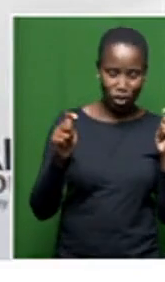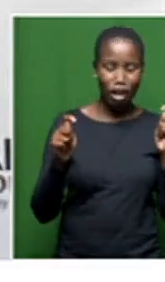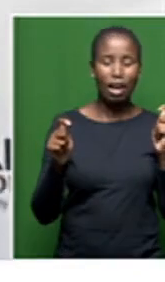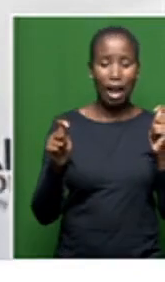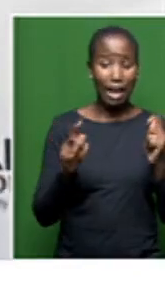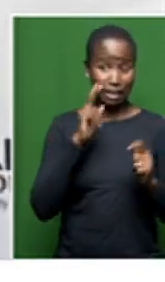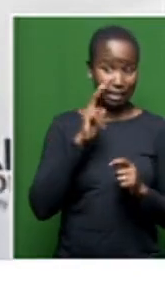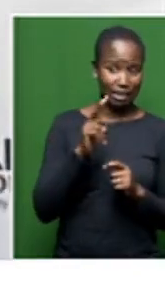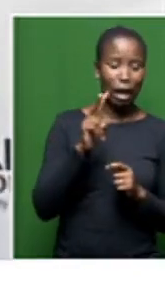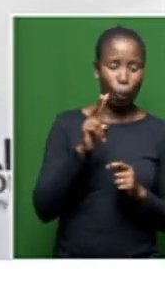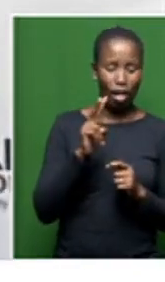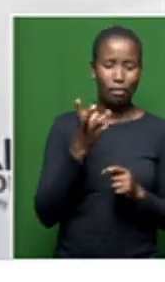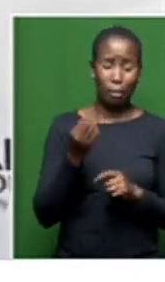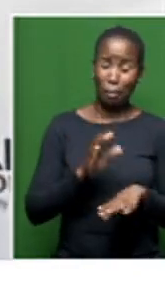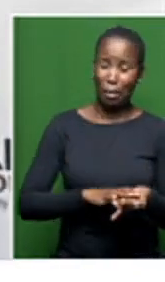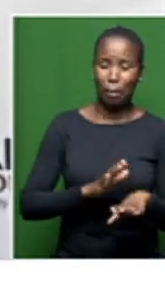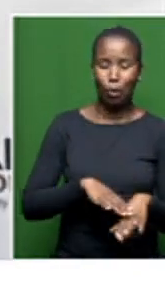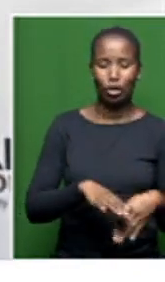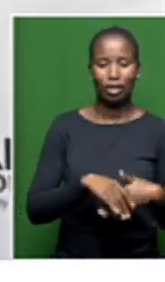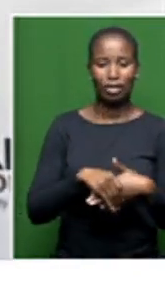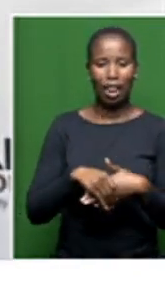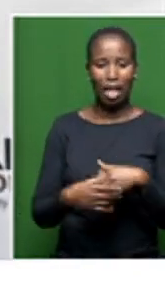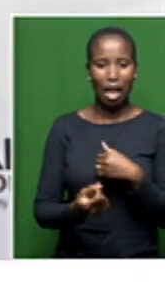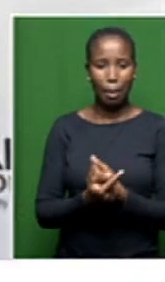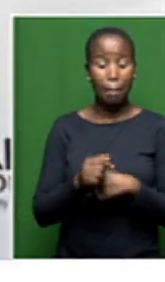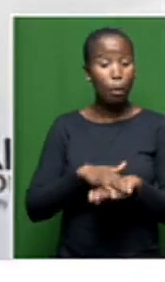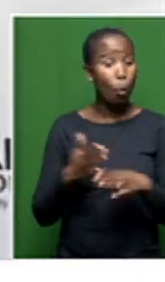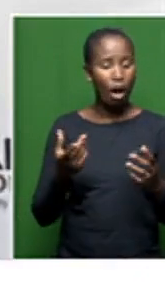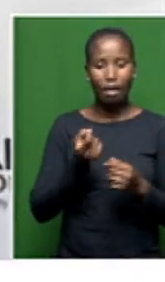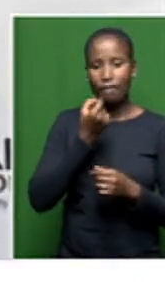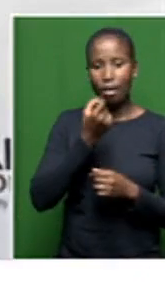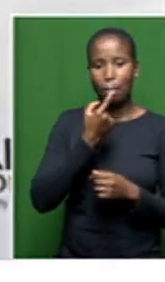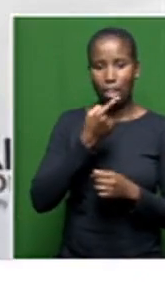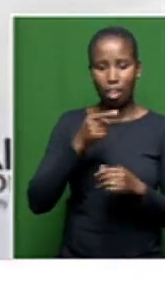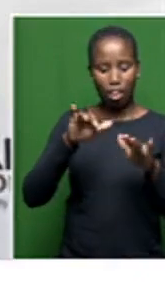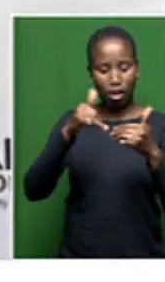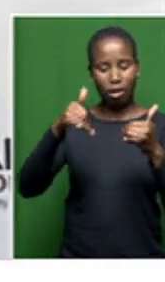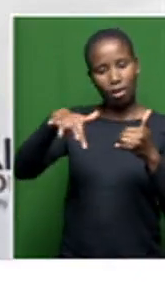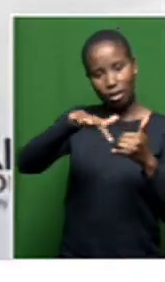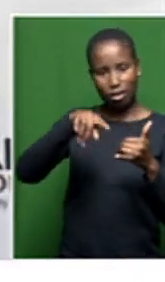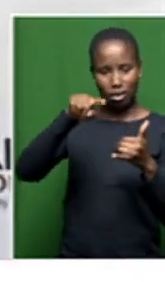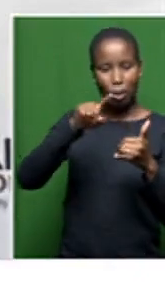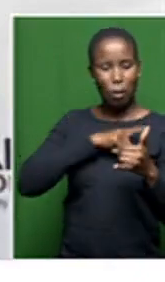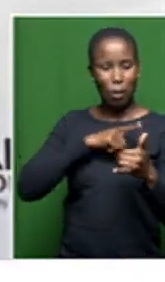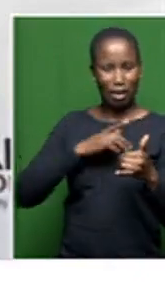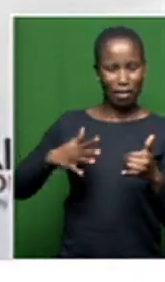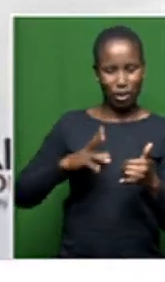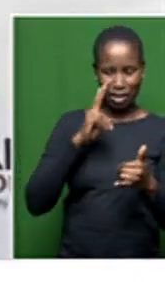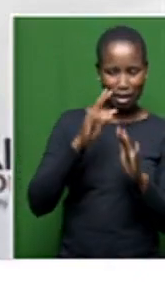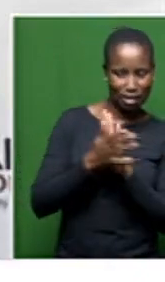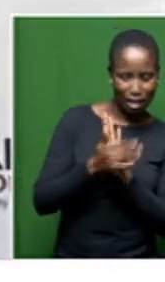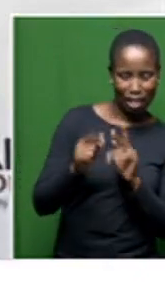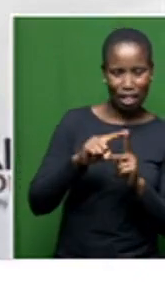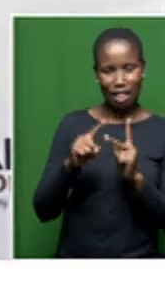going to see a bit more of those deals, particularly in the pharmaceutical sector, because we've argued we need to see skills and technology